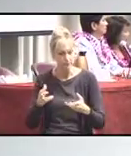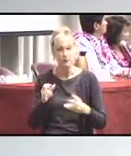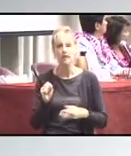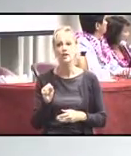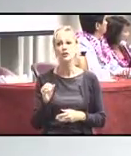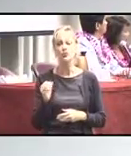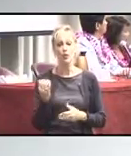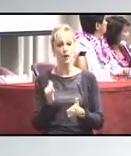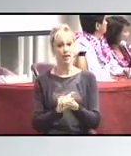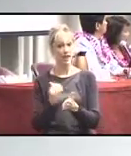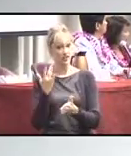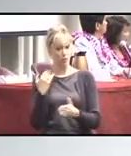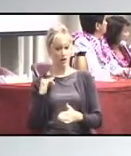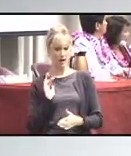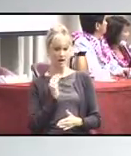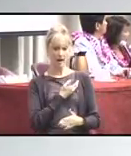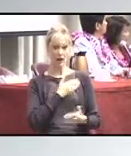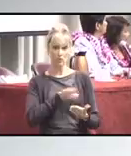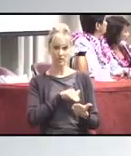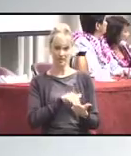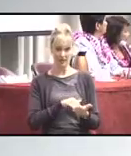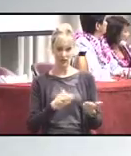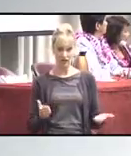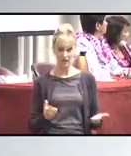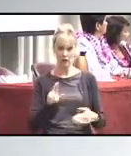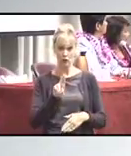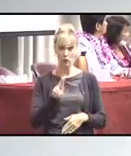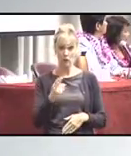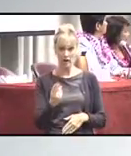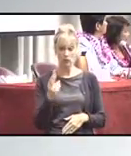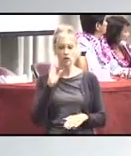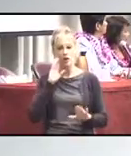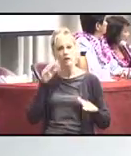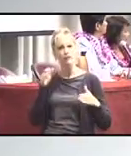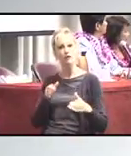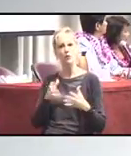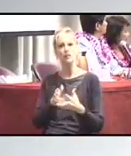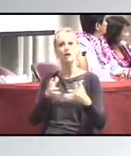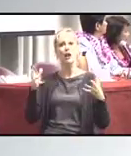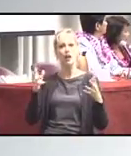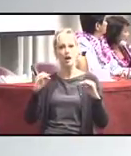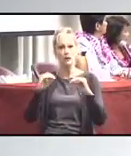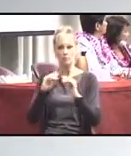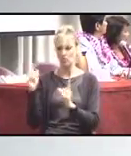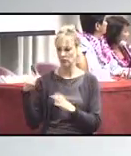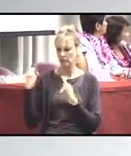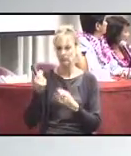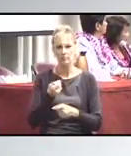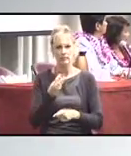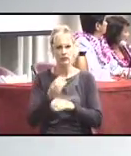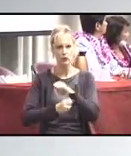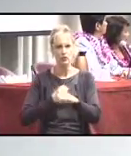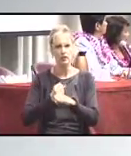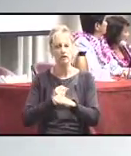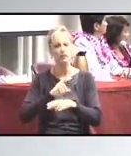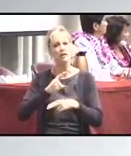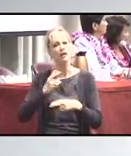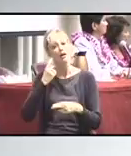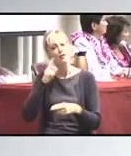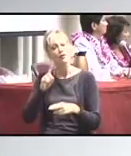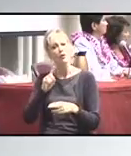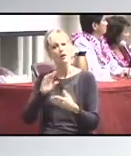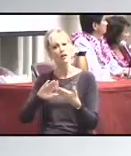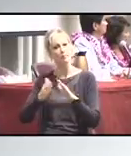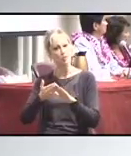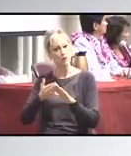example, even at our Center for Interpreting right here at UH, we're focusing so much more in the last few years on community interpreting and